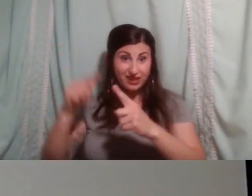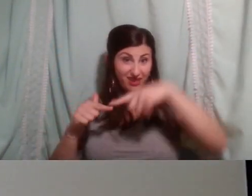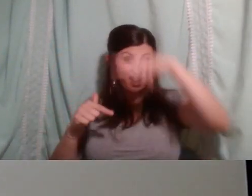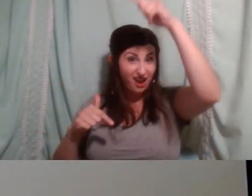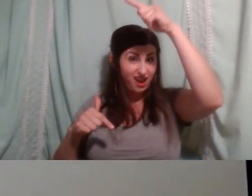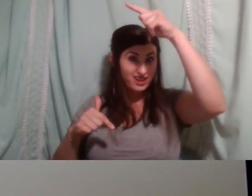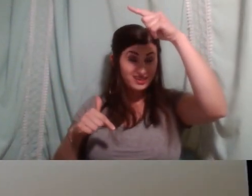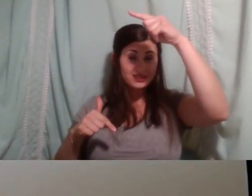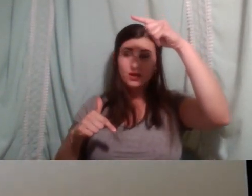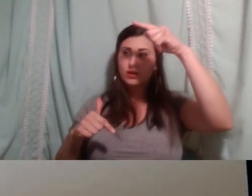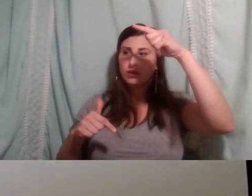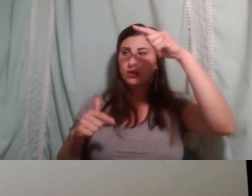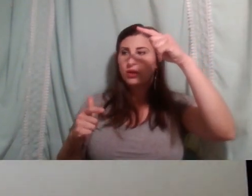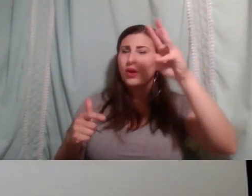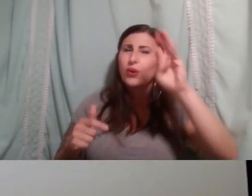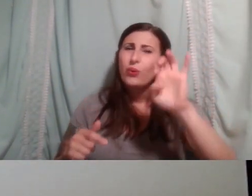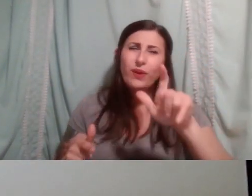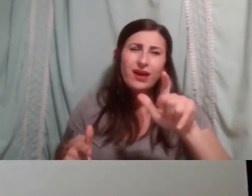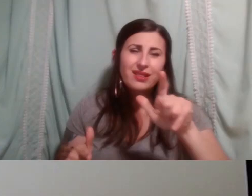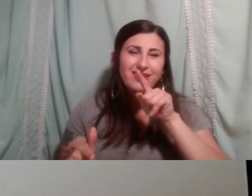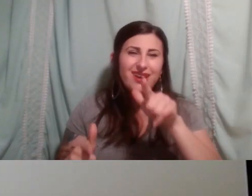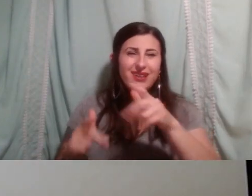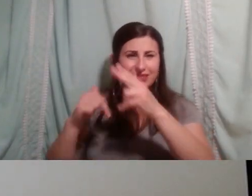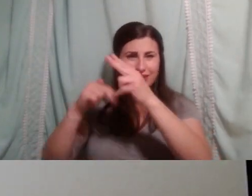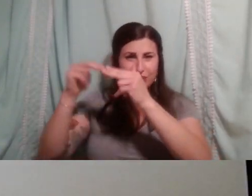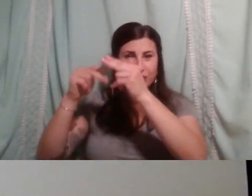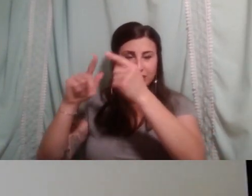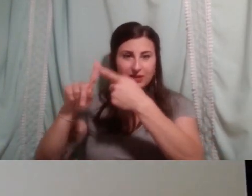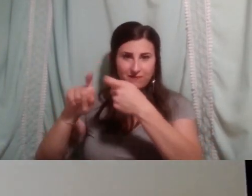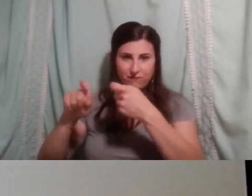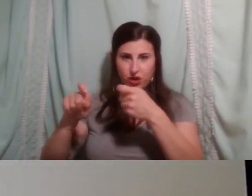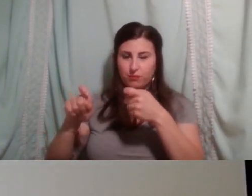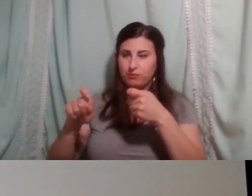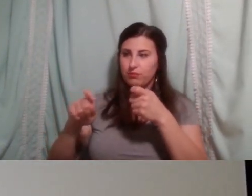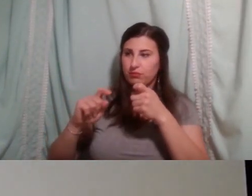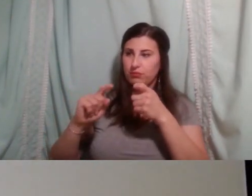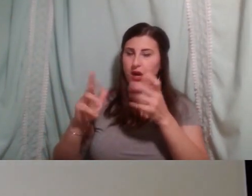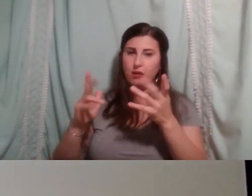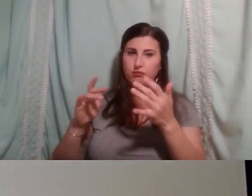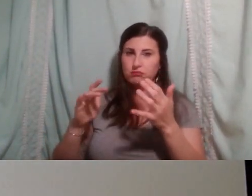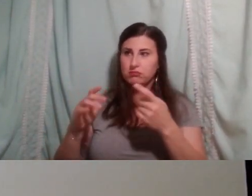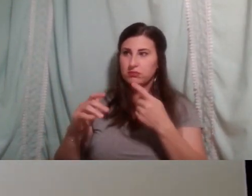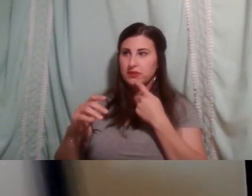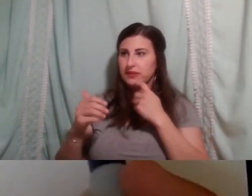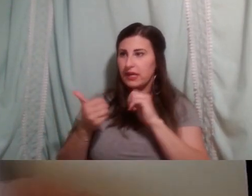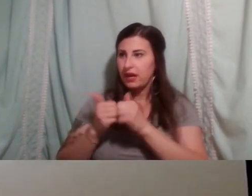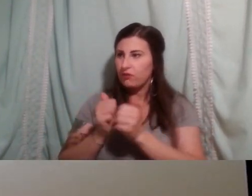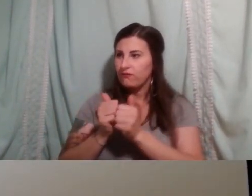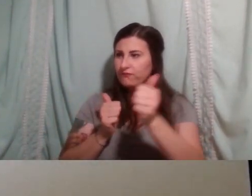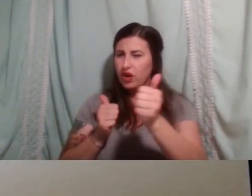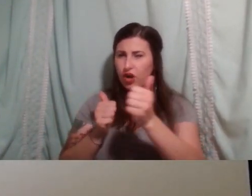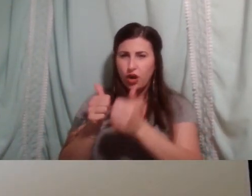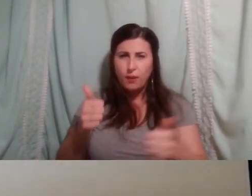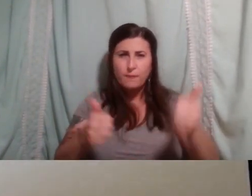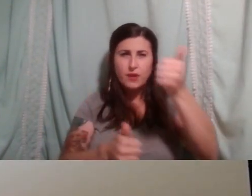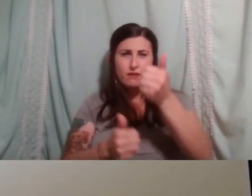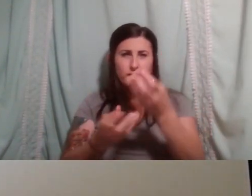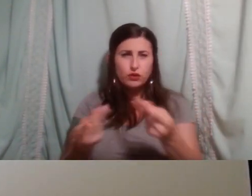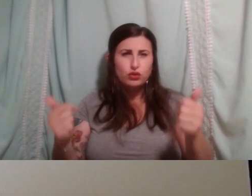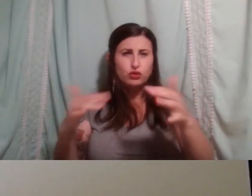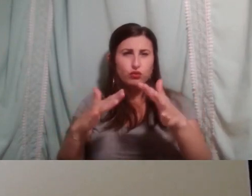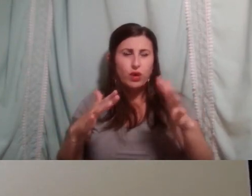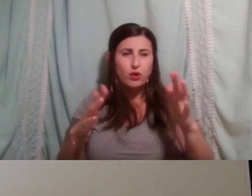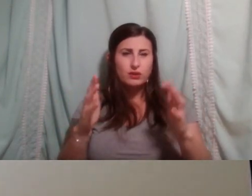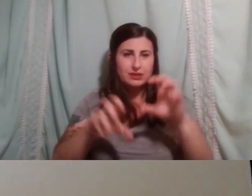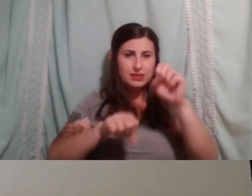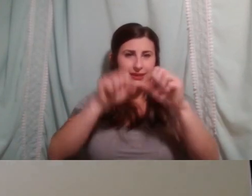building, or I shouldn't say the building, but from the, so it says how far above the ground is